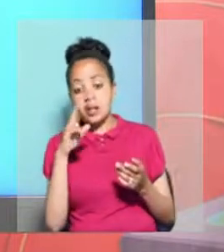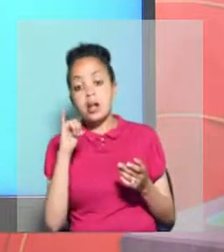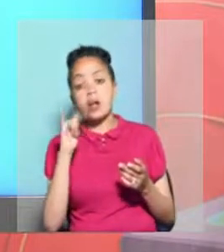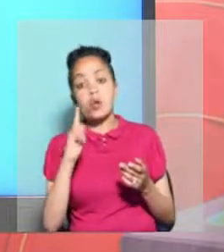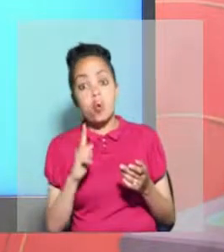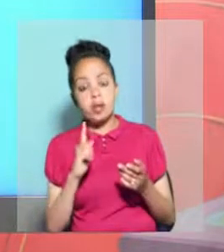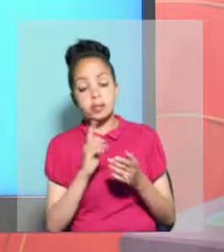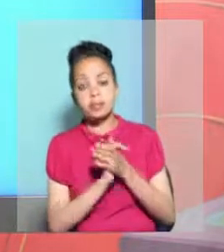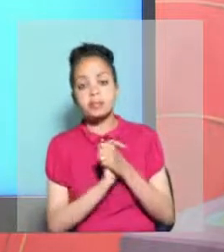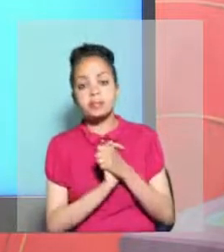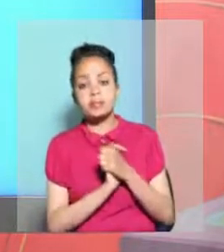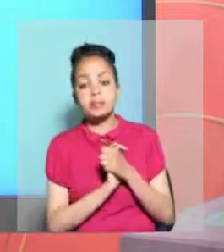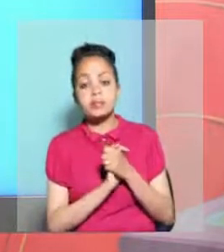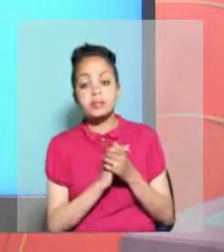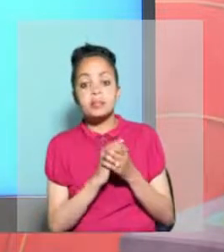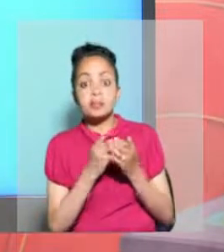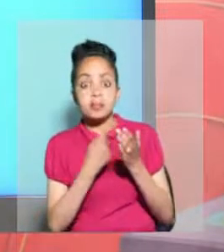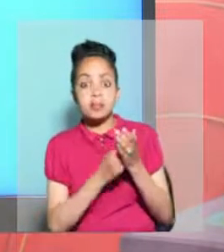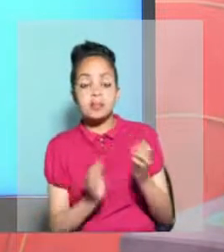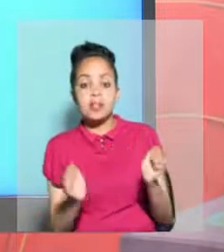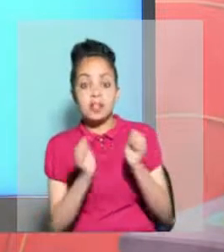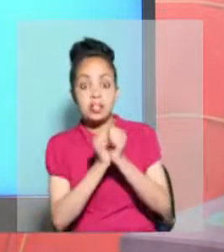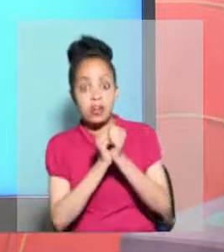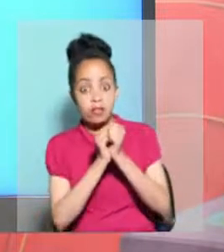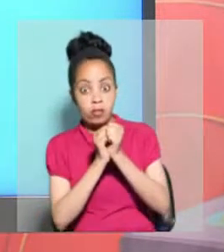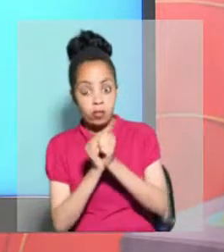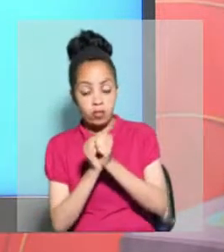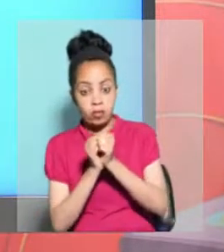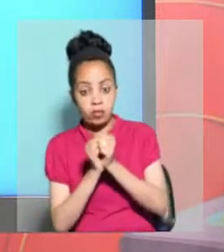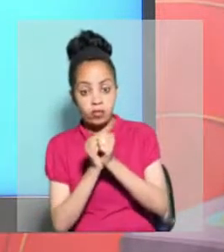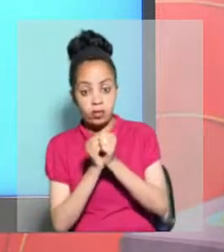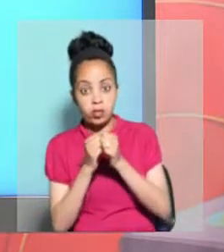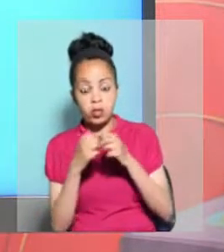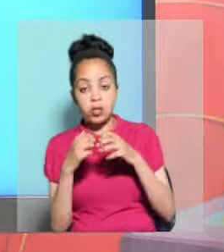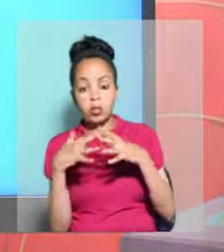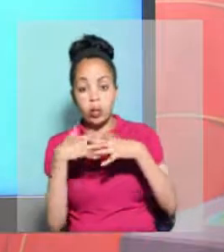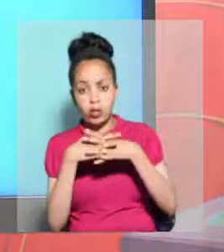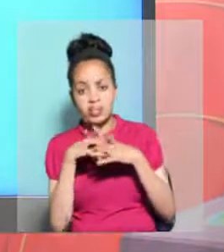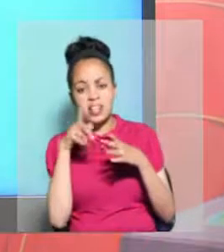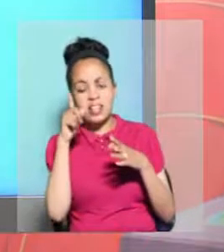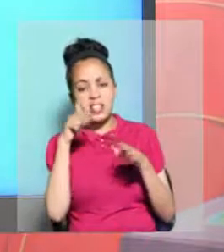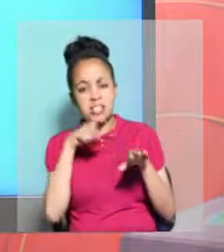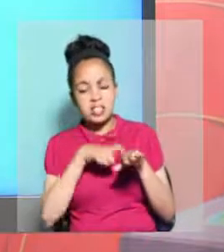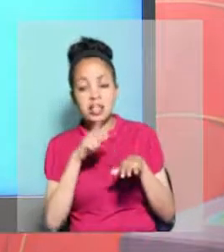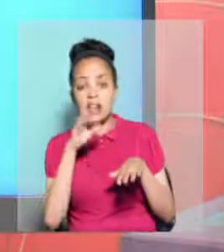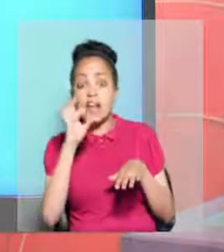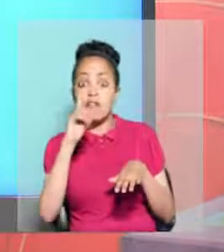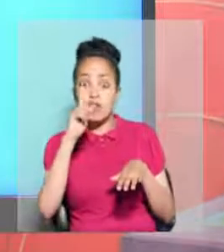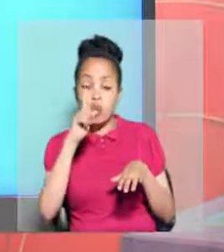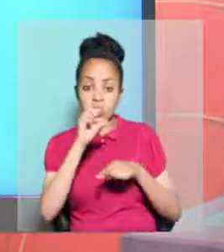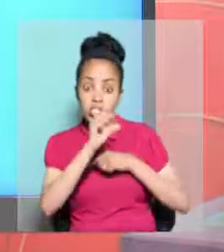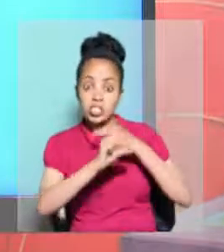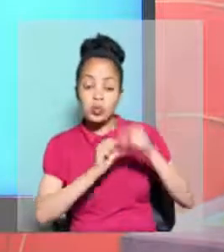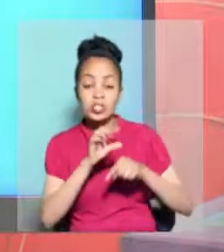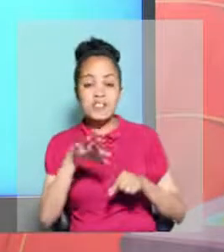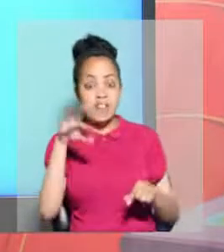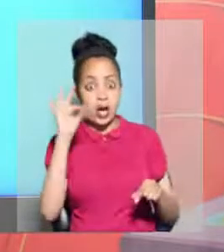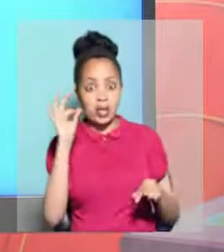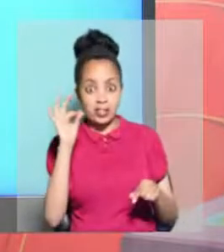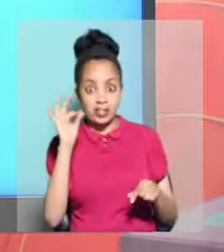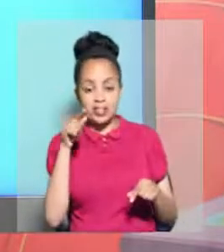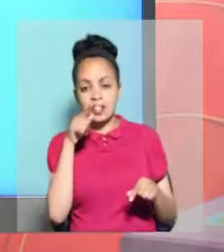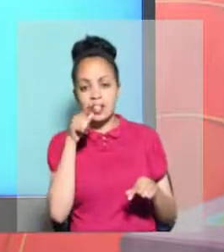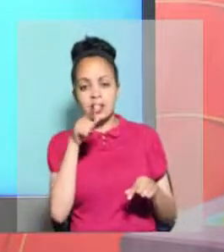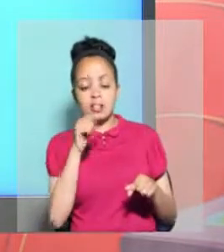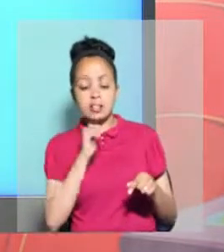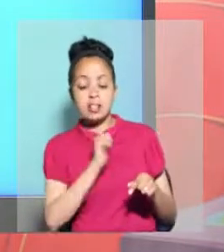RY. He self-pollinates them together again. During F1 generation finding,